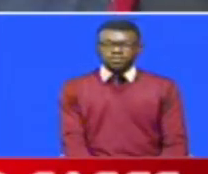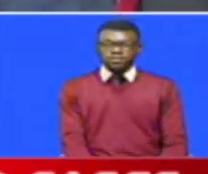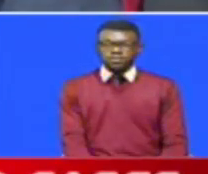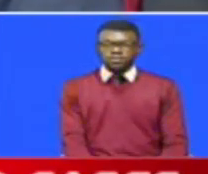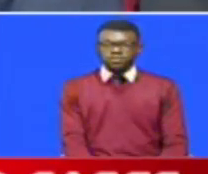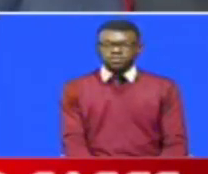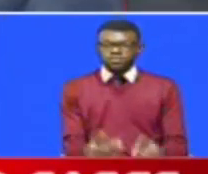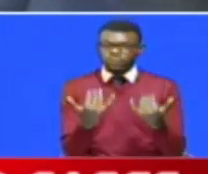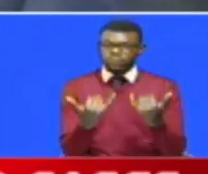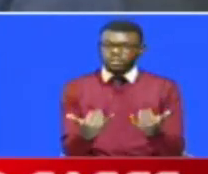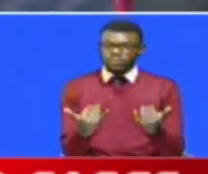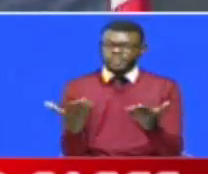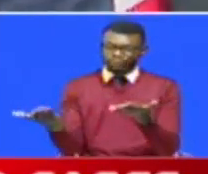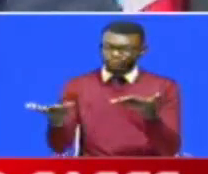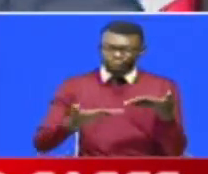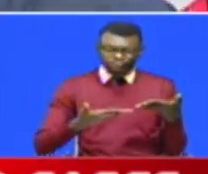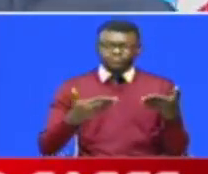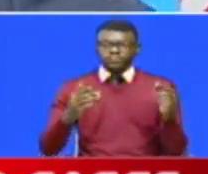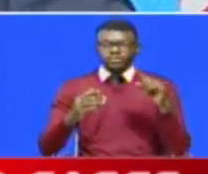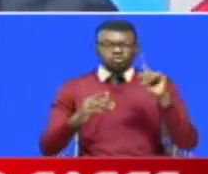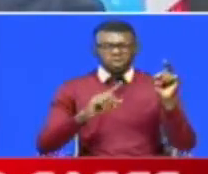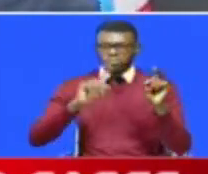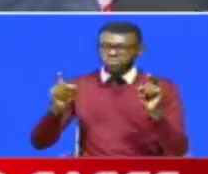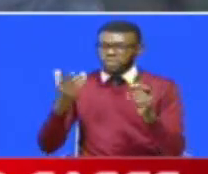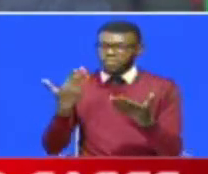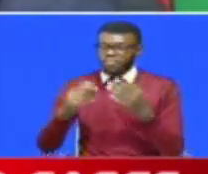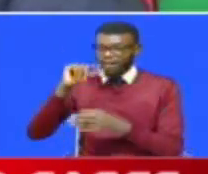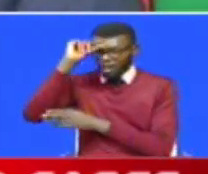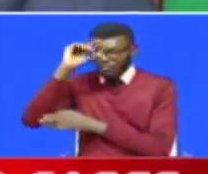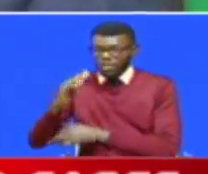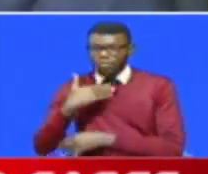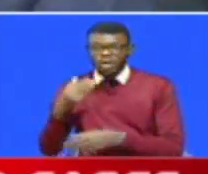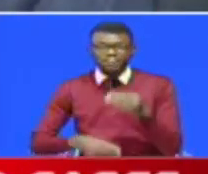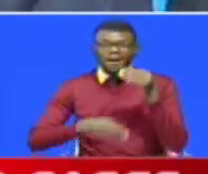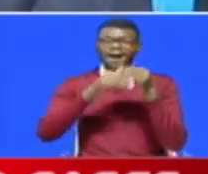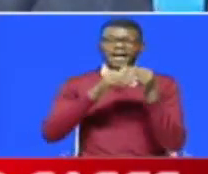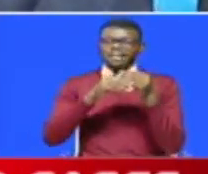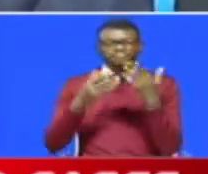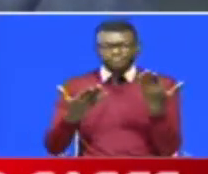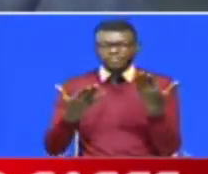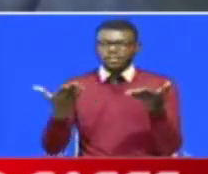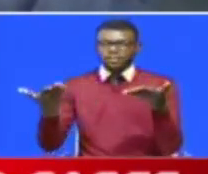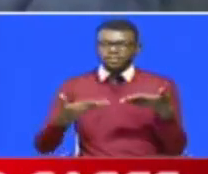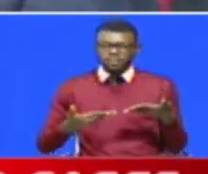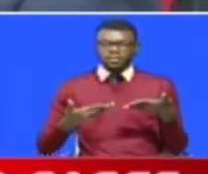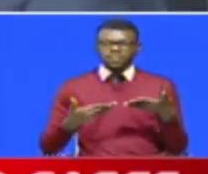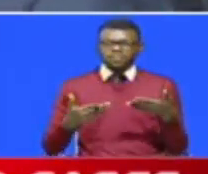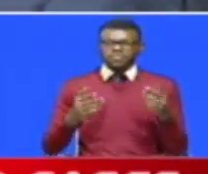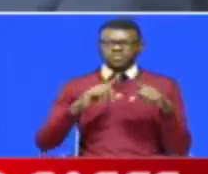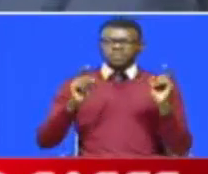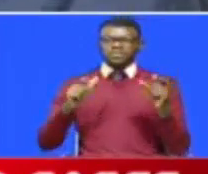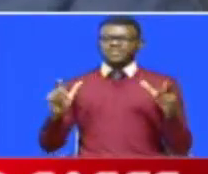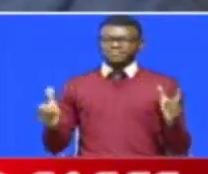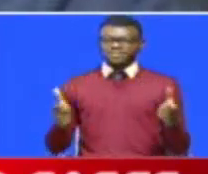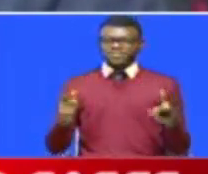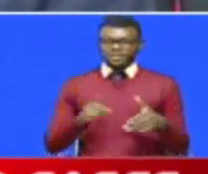allow for questions, unless, Governor, you have something else to add. Allow for questions from the media and then do